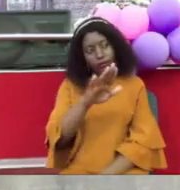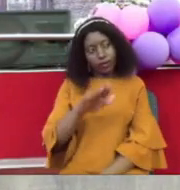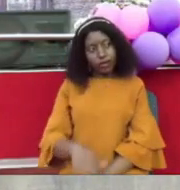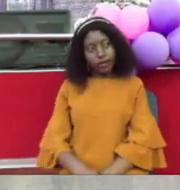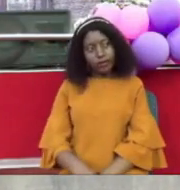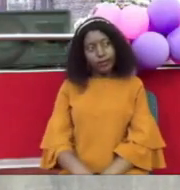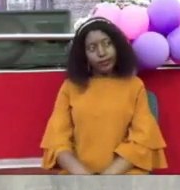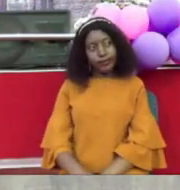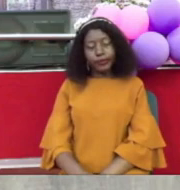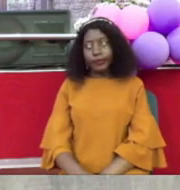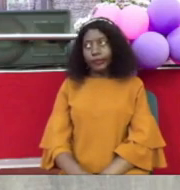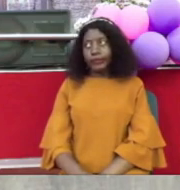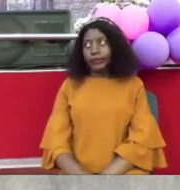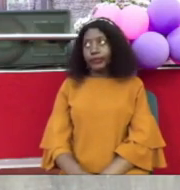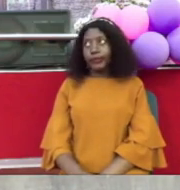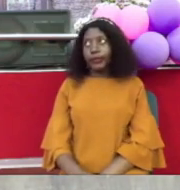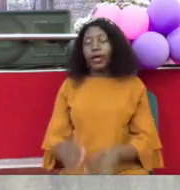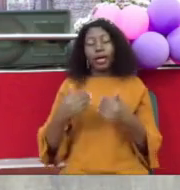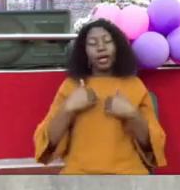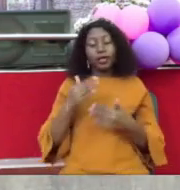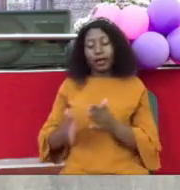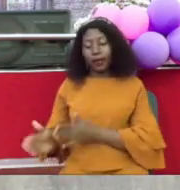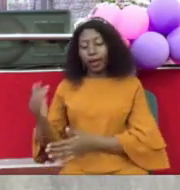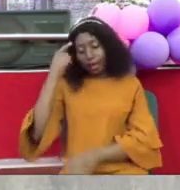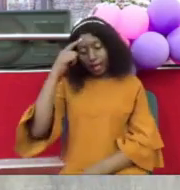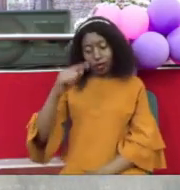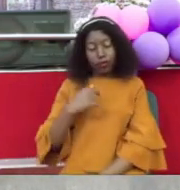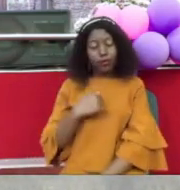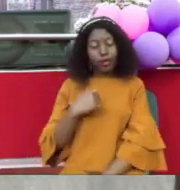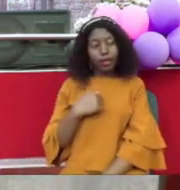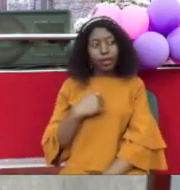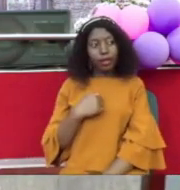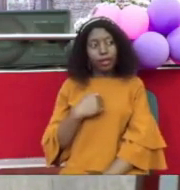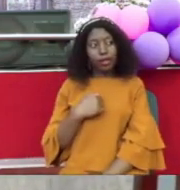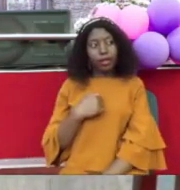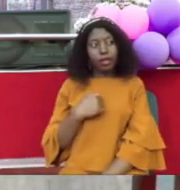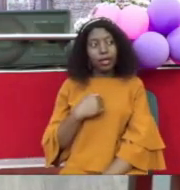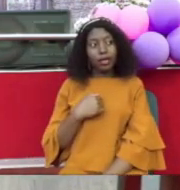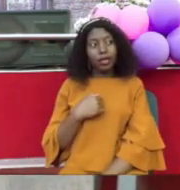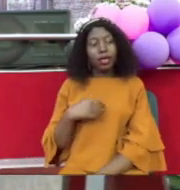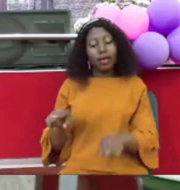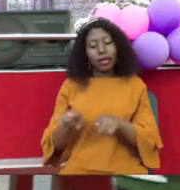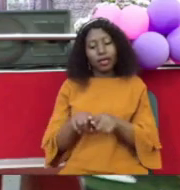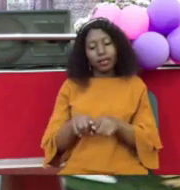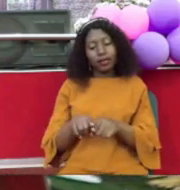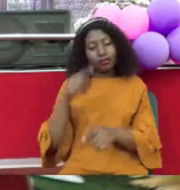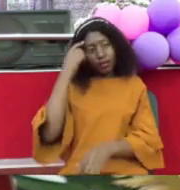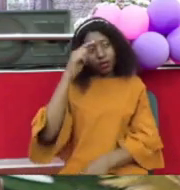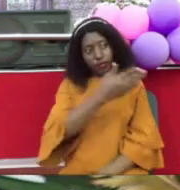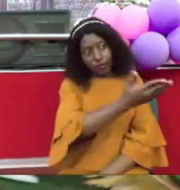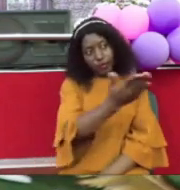kwa maisha yako. He has a plan for me. Ako na mipango kwangu. And he has a plan for you. Na pia ako na